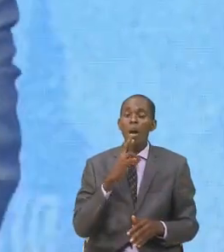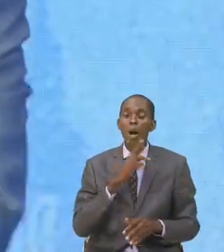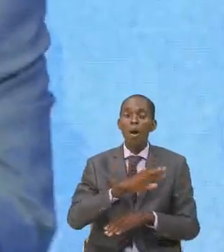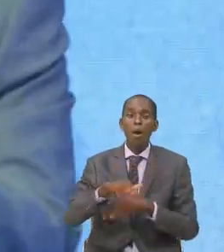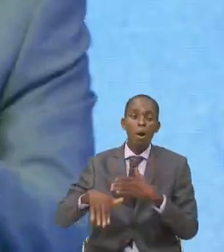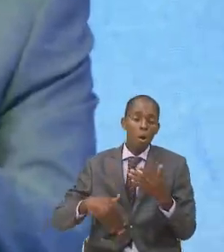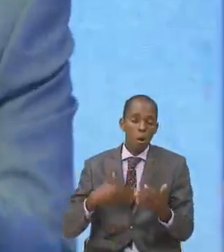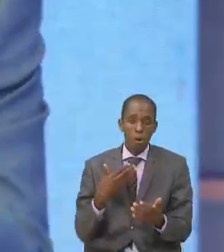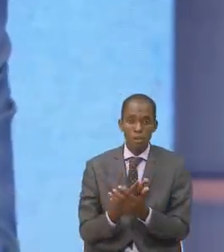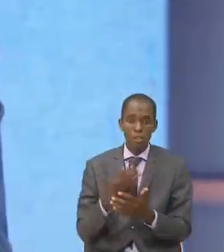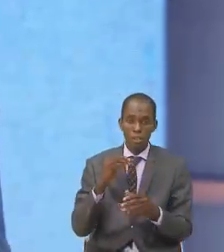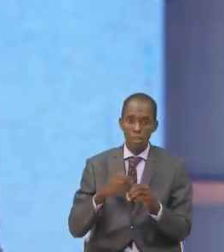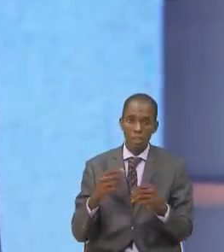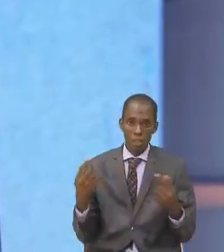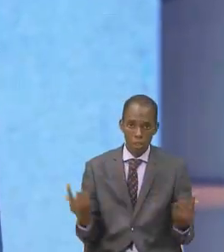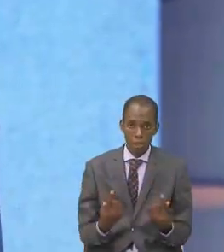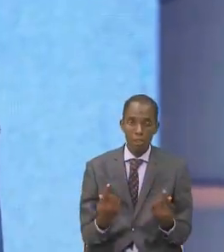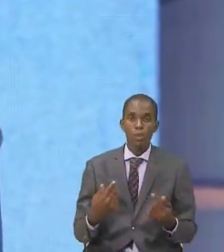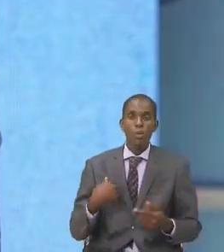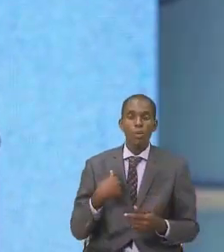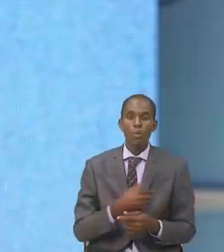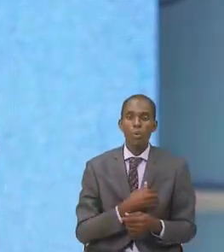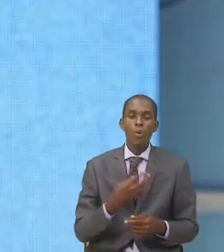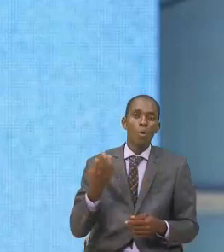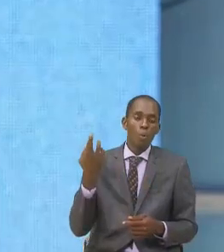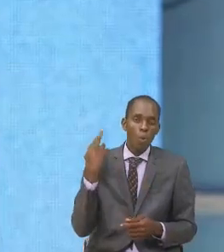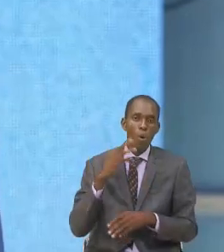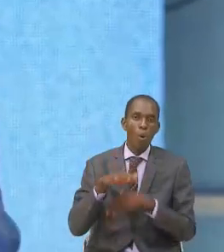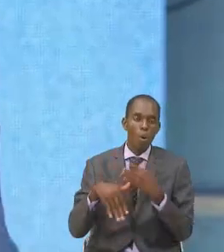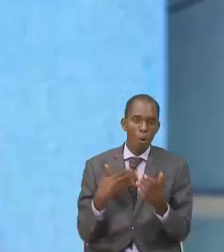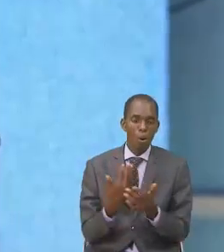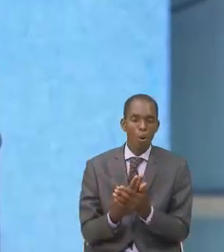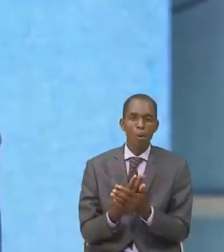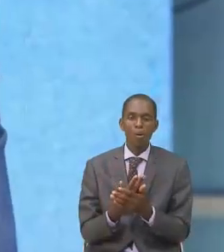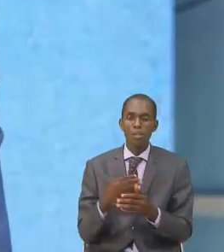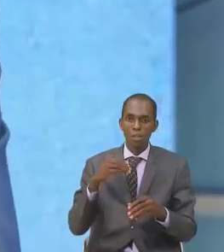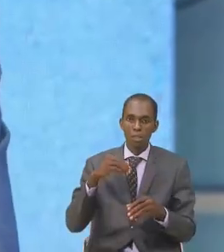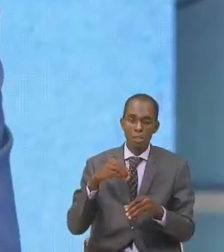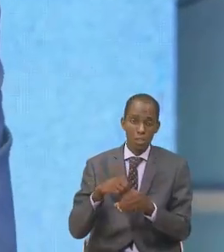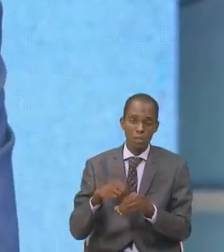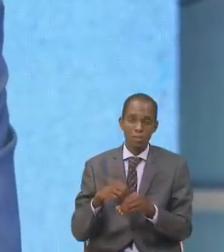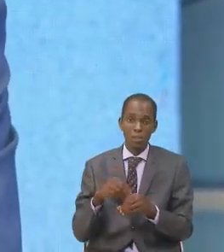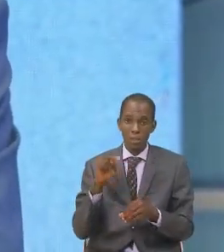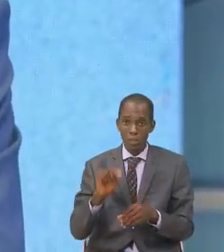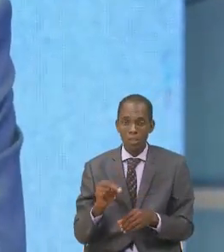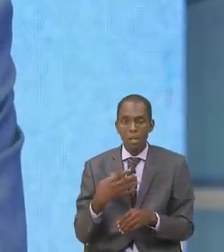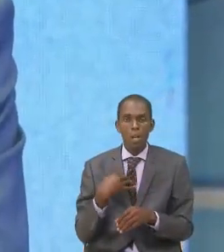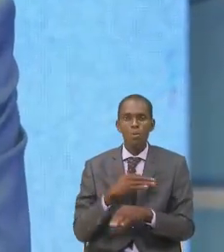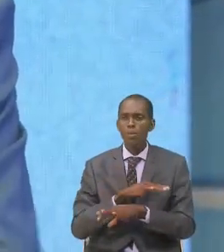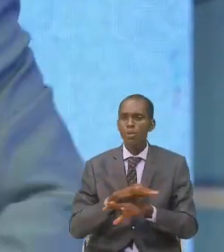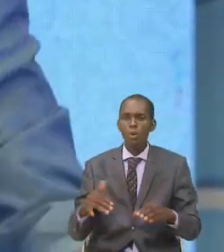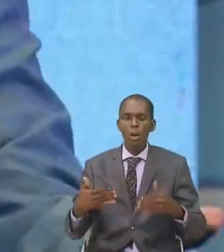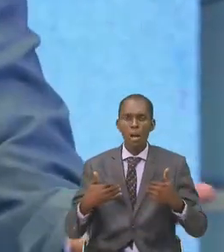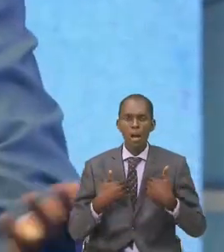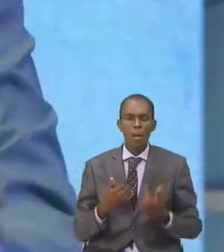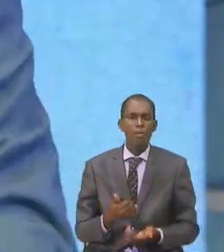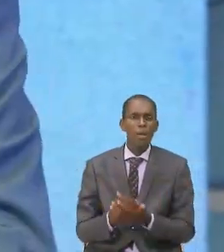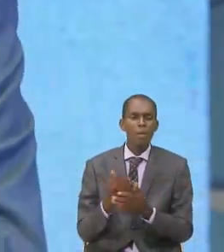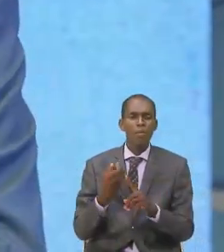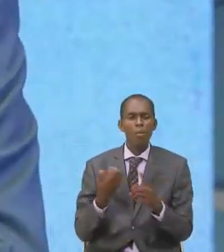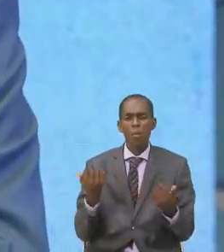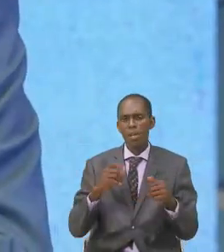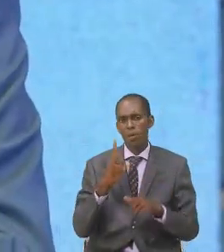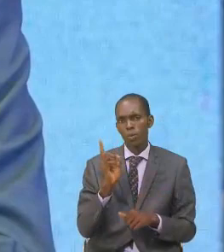to help me. We were all in sin, we have all been in evil, and we don't